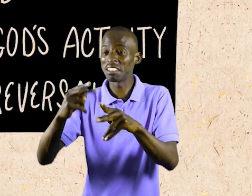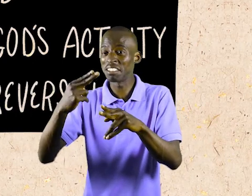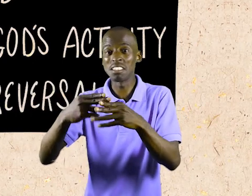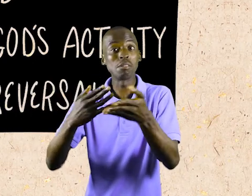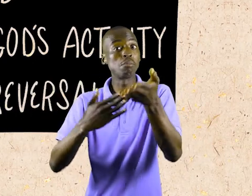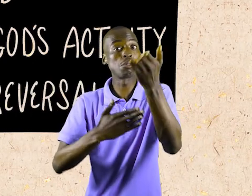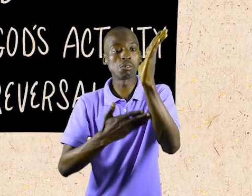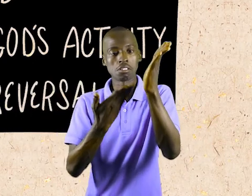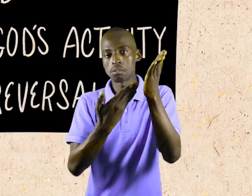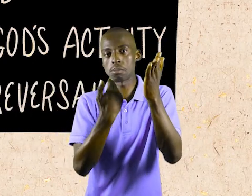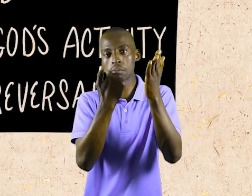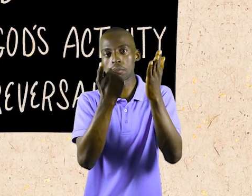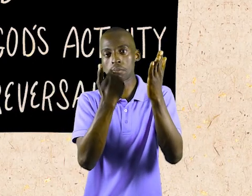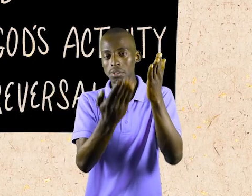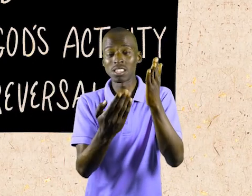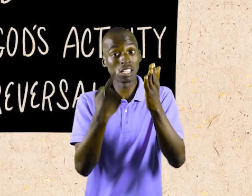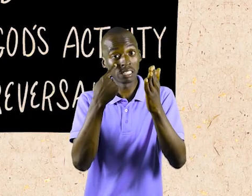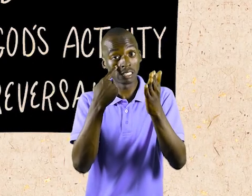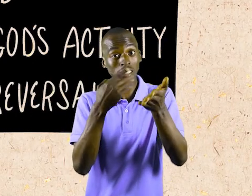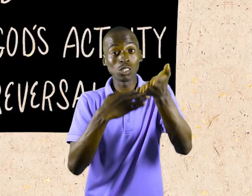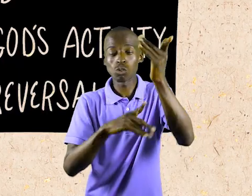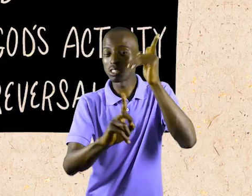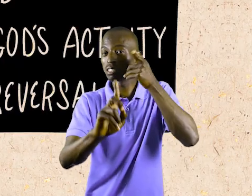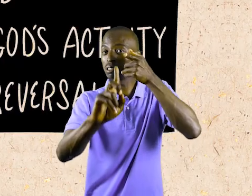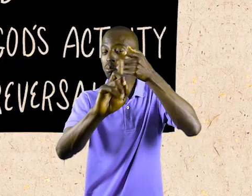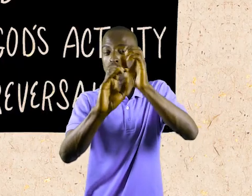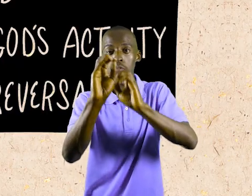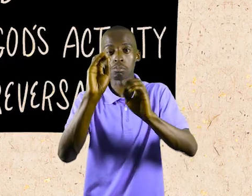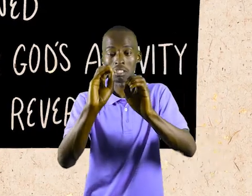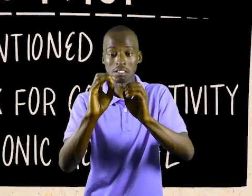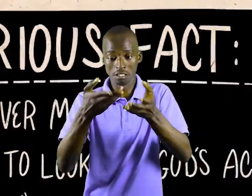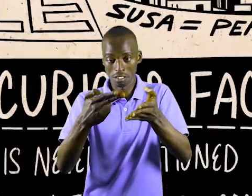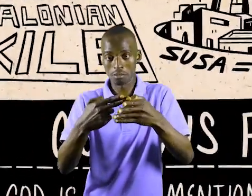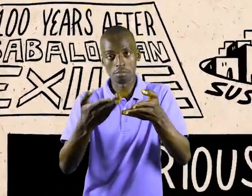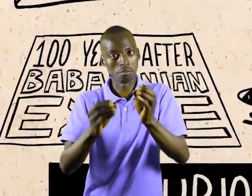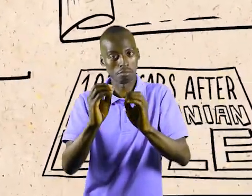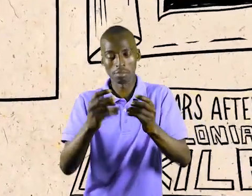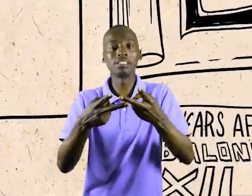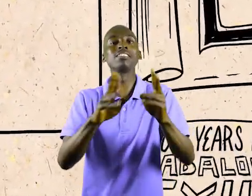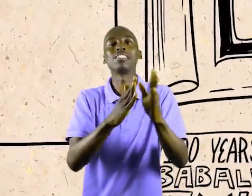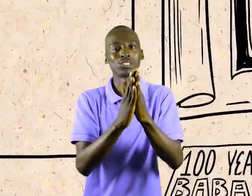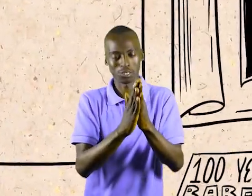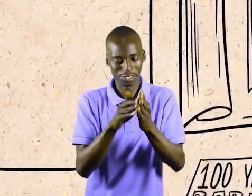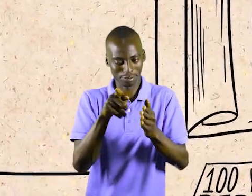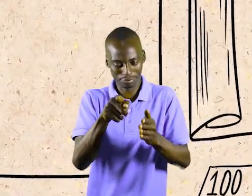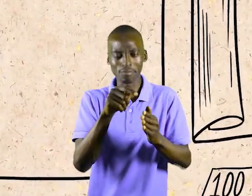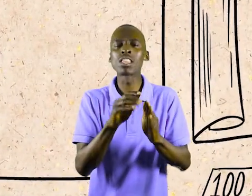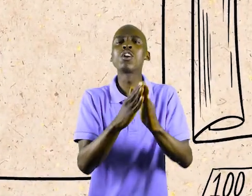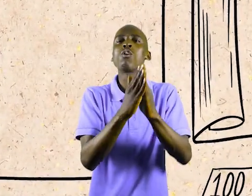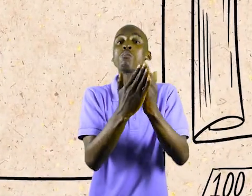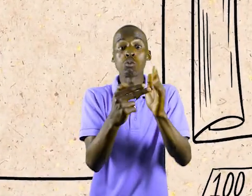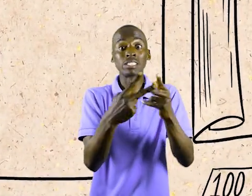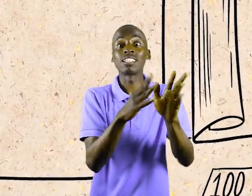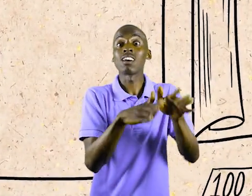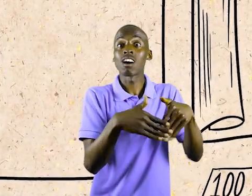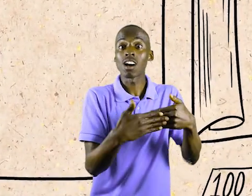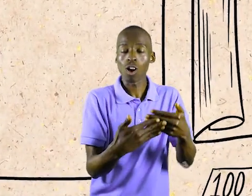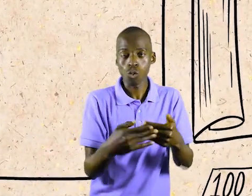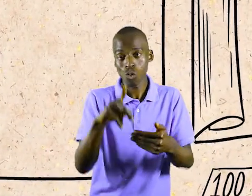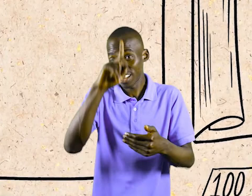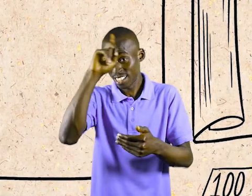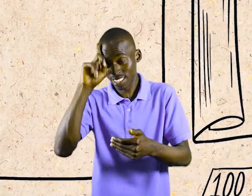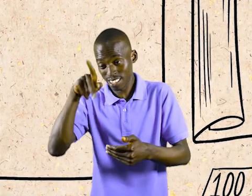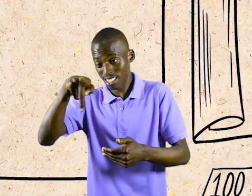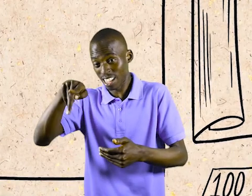forces you to see God's purpose at work, but behind the scenes. Let's just dive into the story. The book opens with the king of Persia